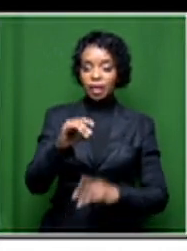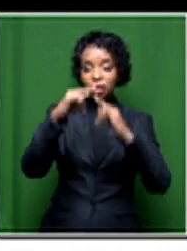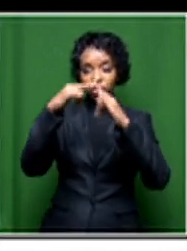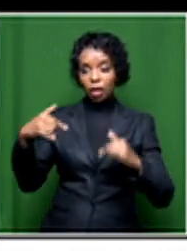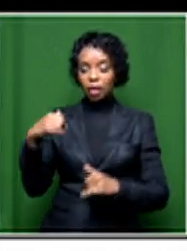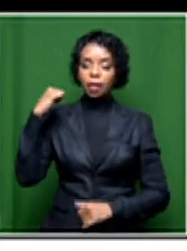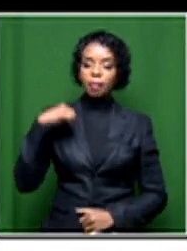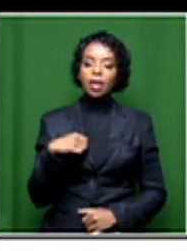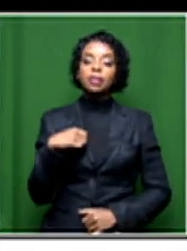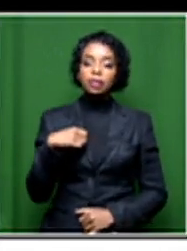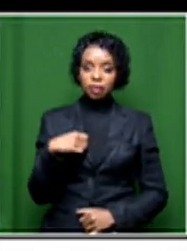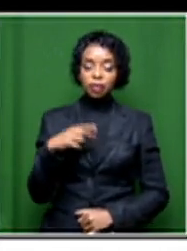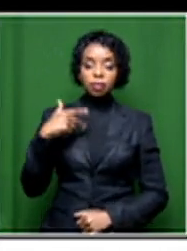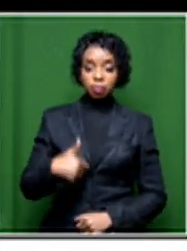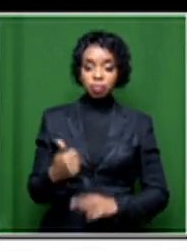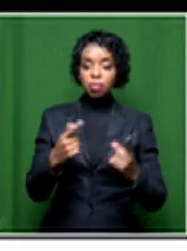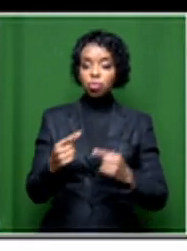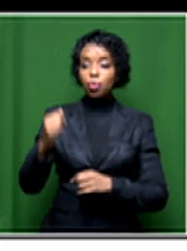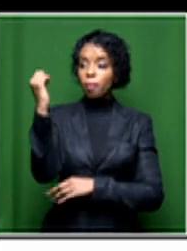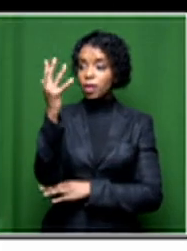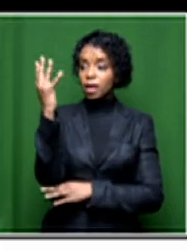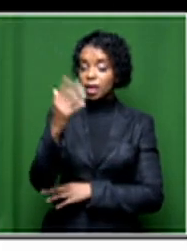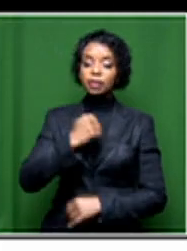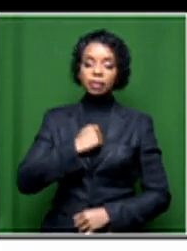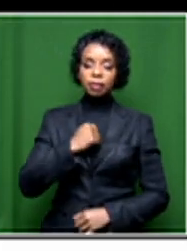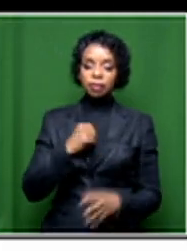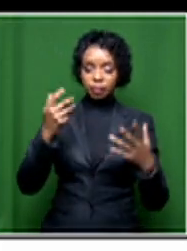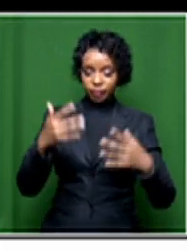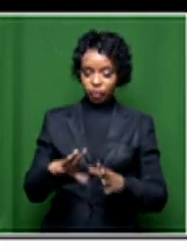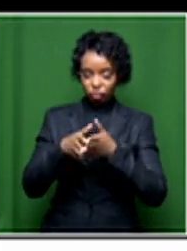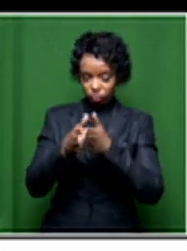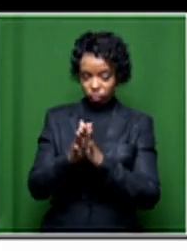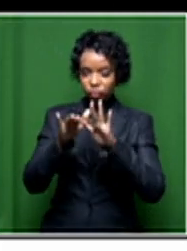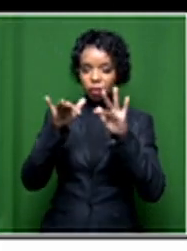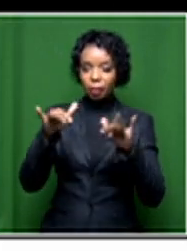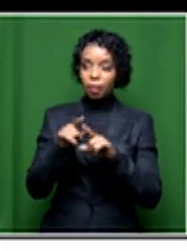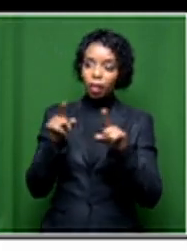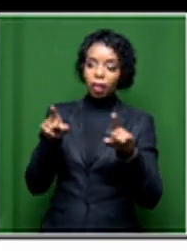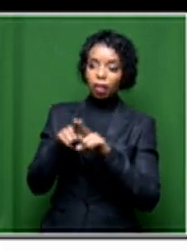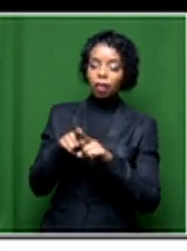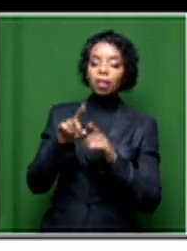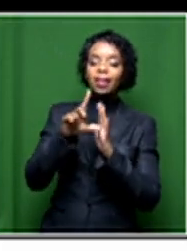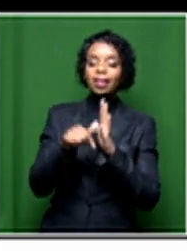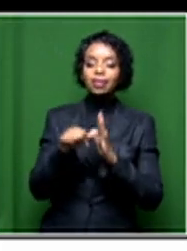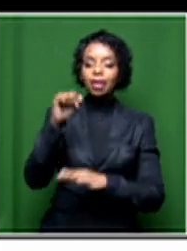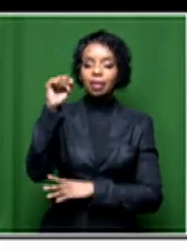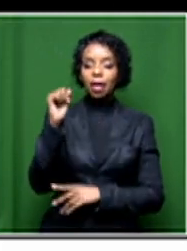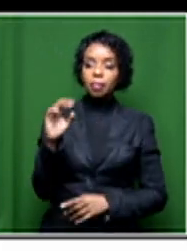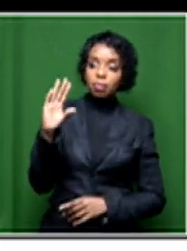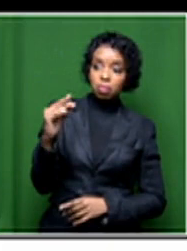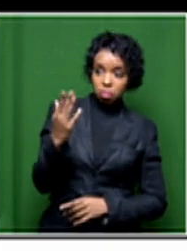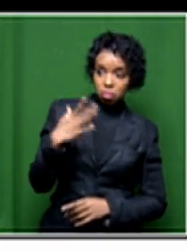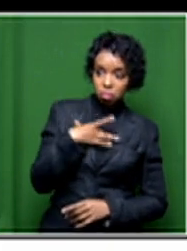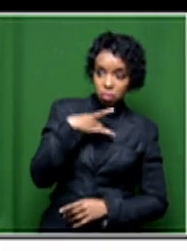And when I did my presentation, I asked the people in the audience of Design Indaba if they would like to donate some shelter bags.